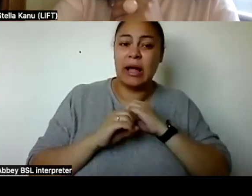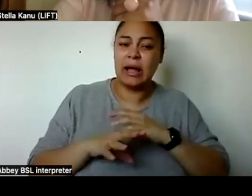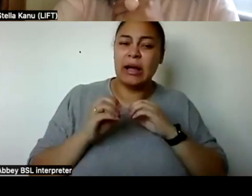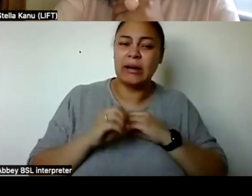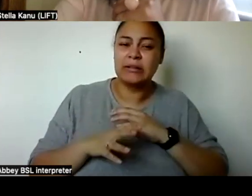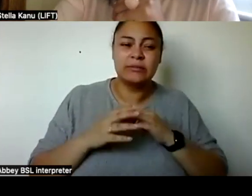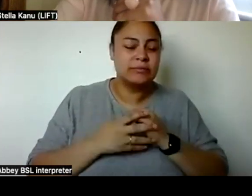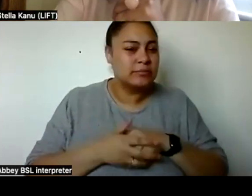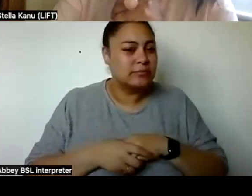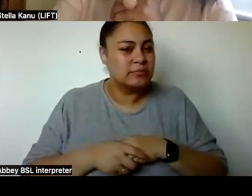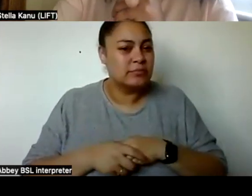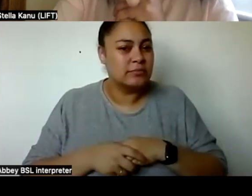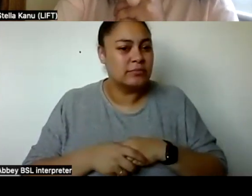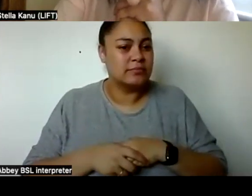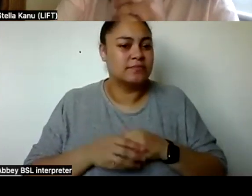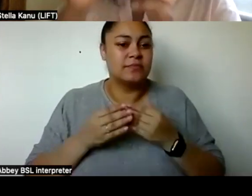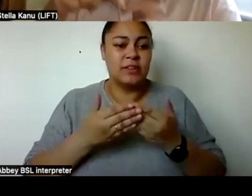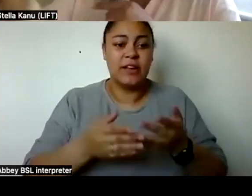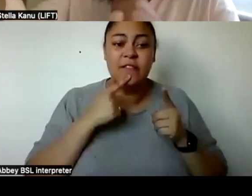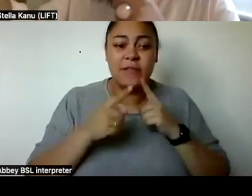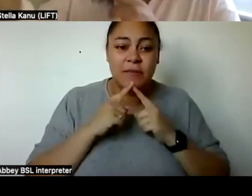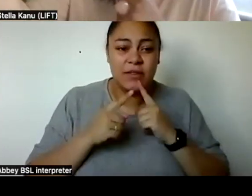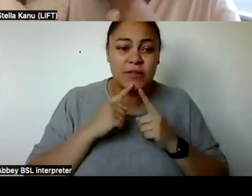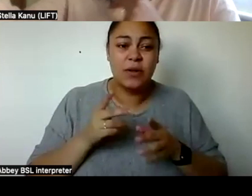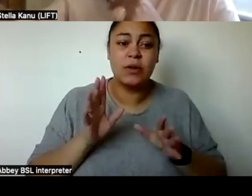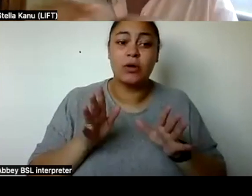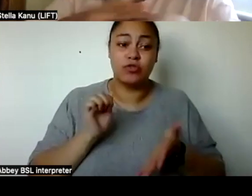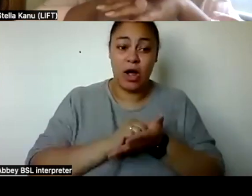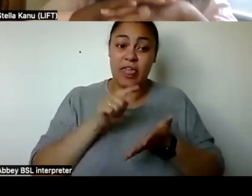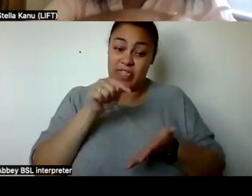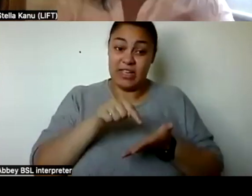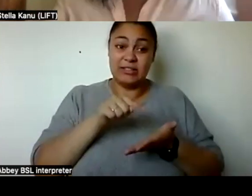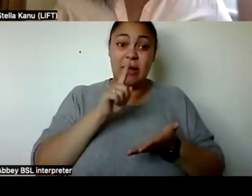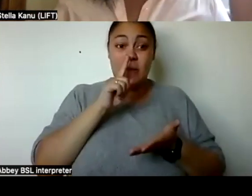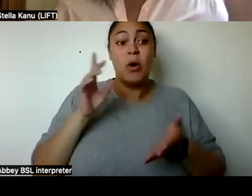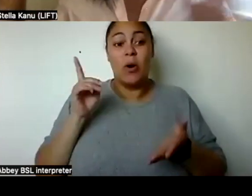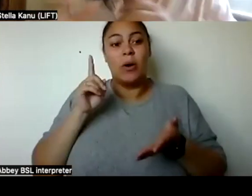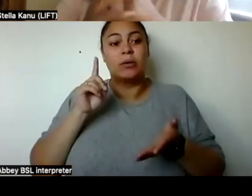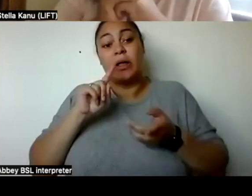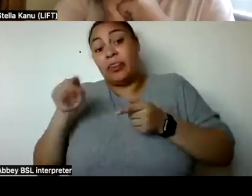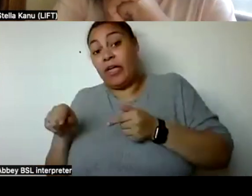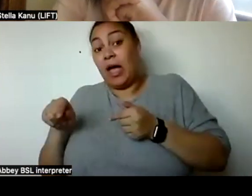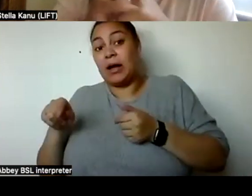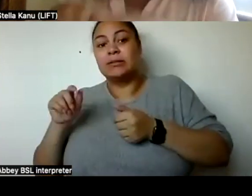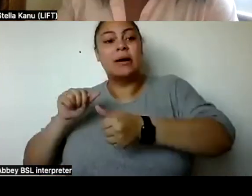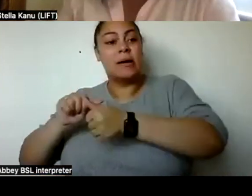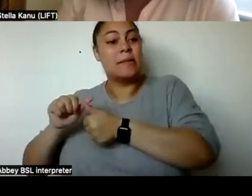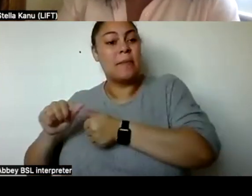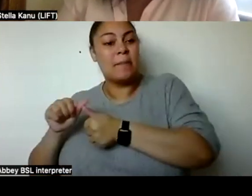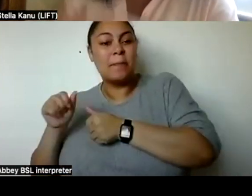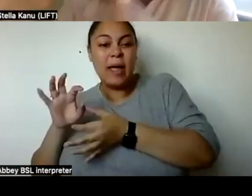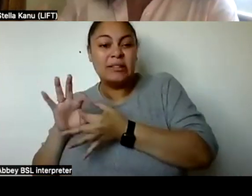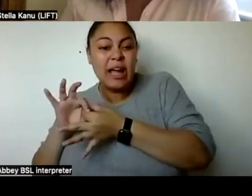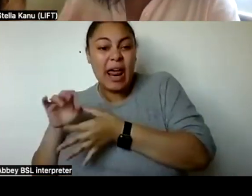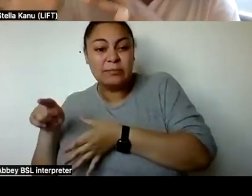interview from a freelancer and go, okay, you're not right for this, but we're going to connect you with such and such, and kind of opening out our network to them, both here